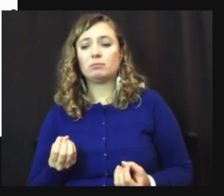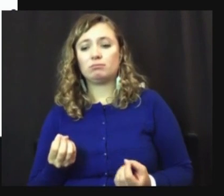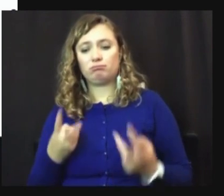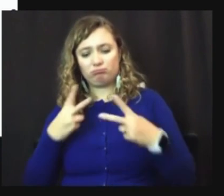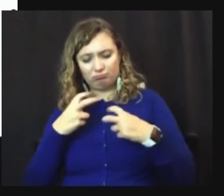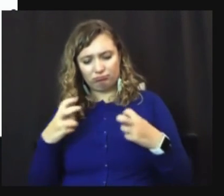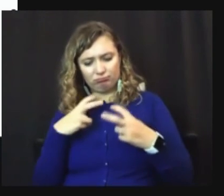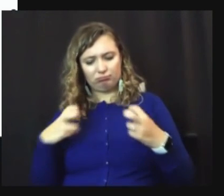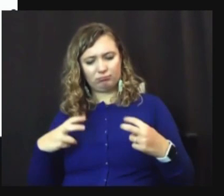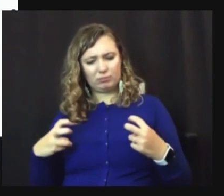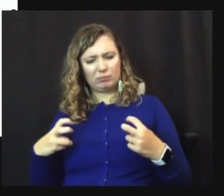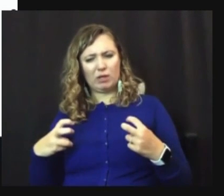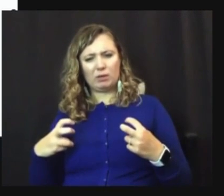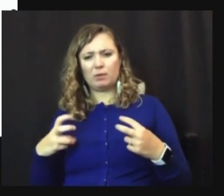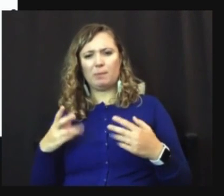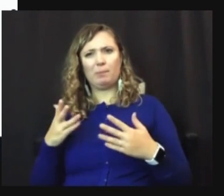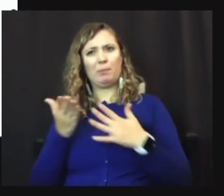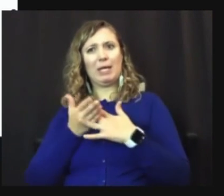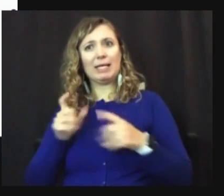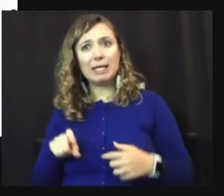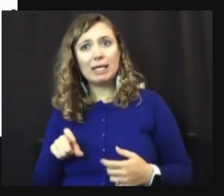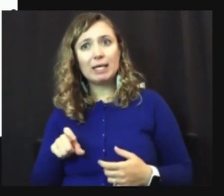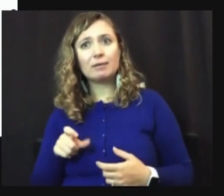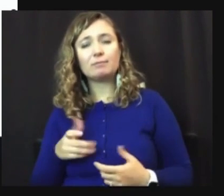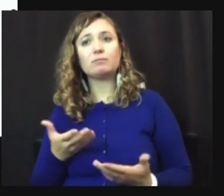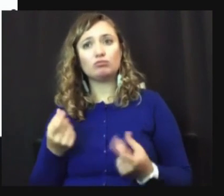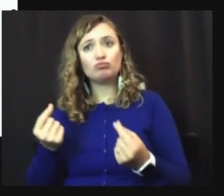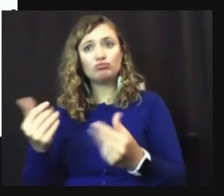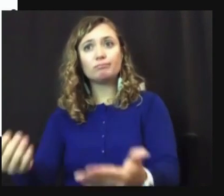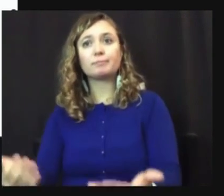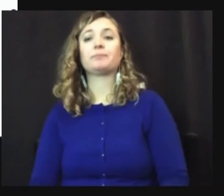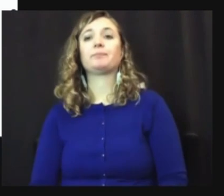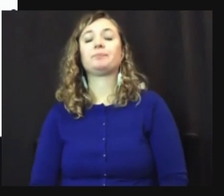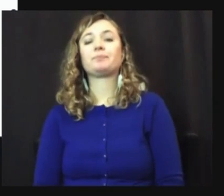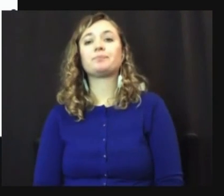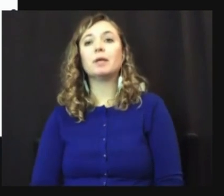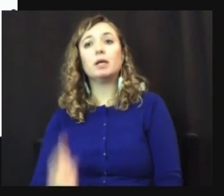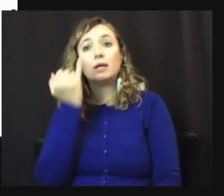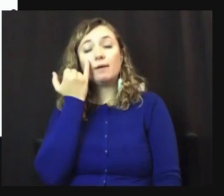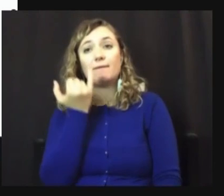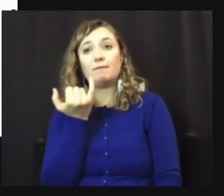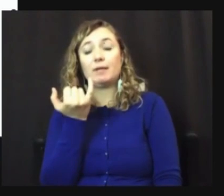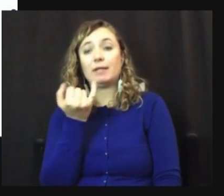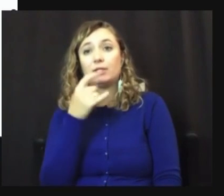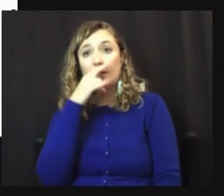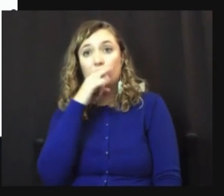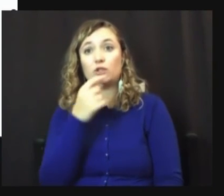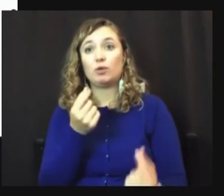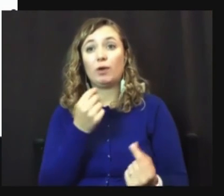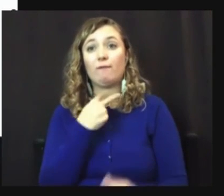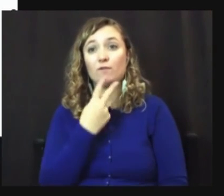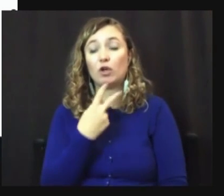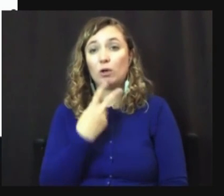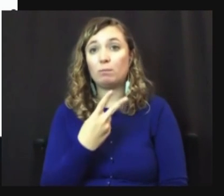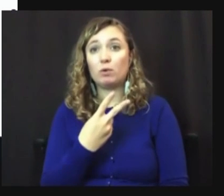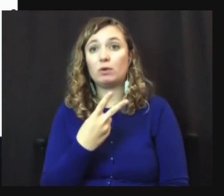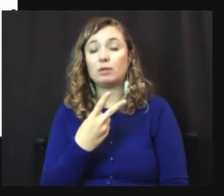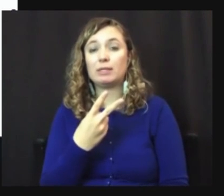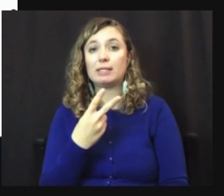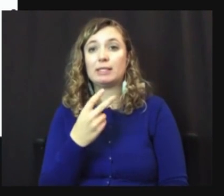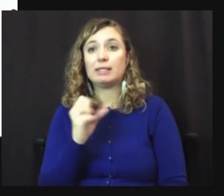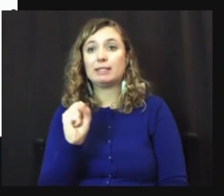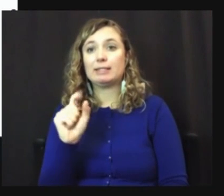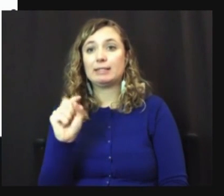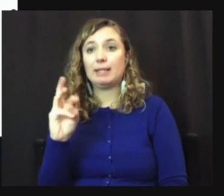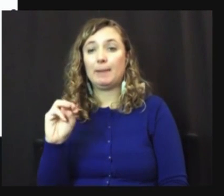breaks. If our child is like doing verbal stims and that's really like irking a